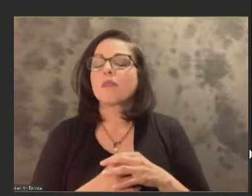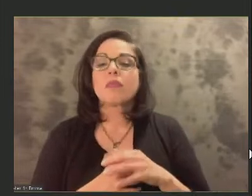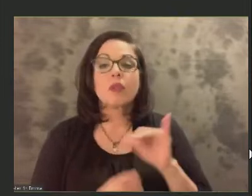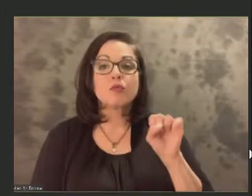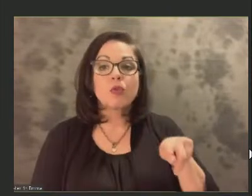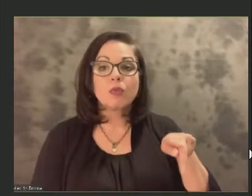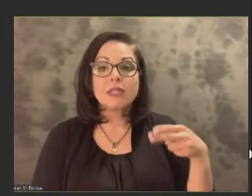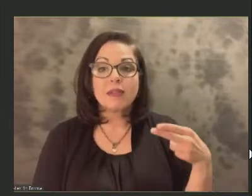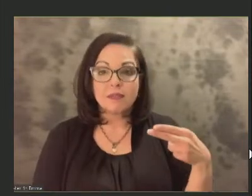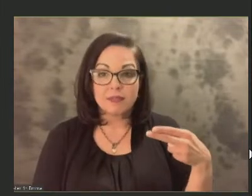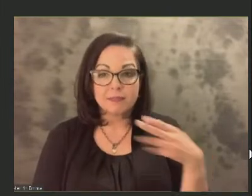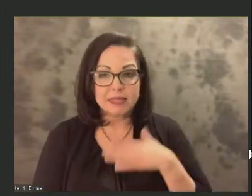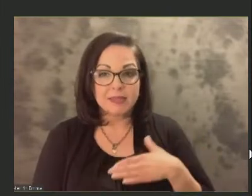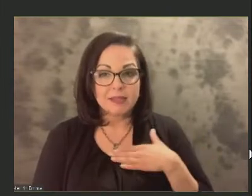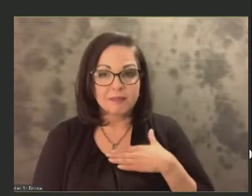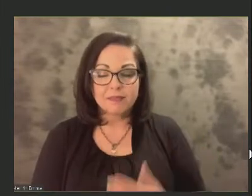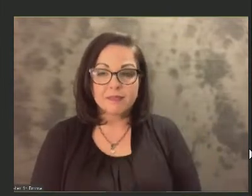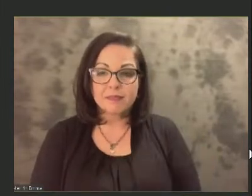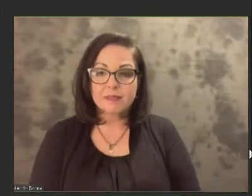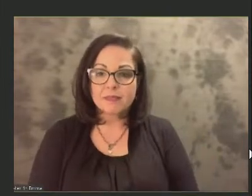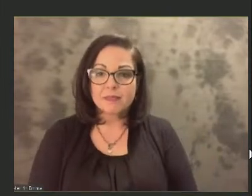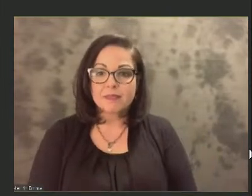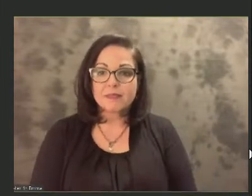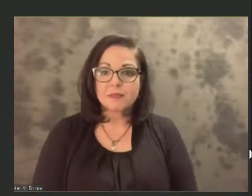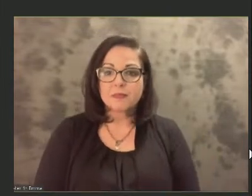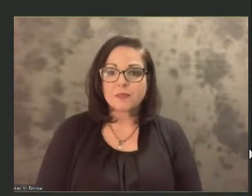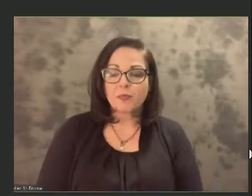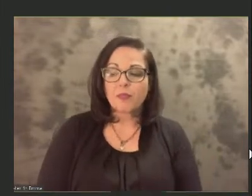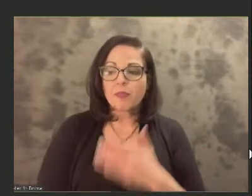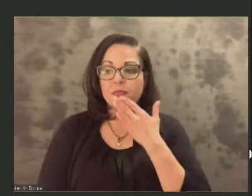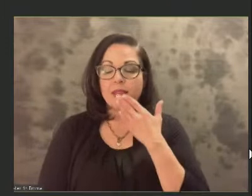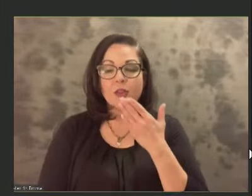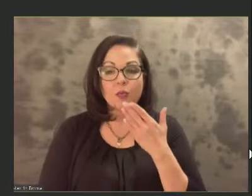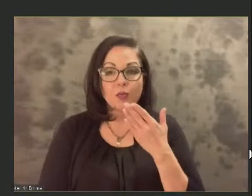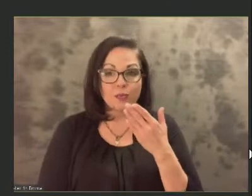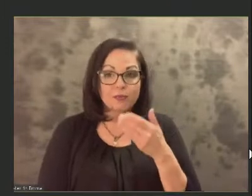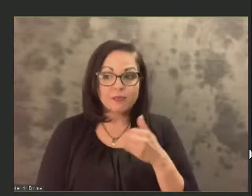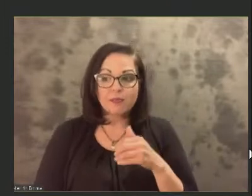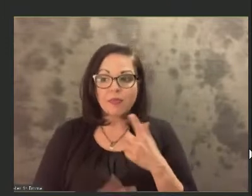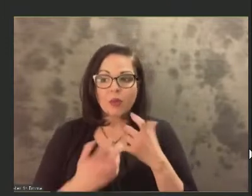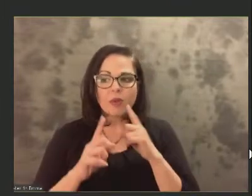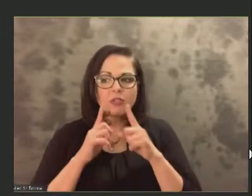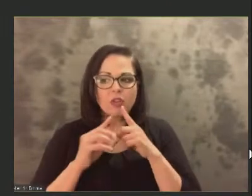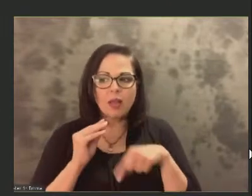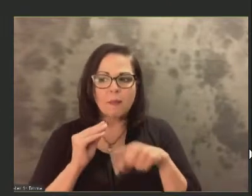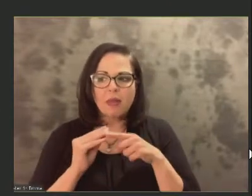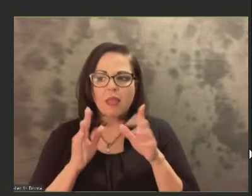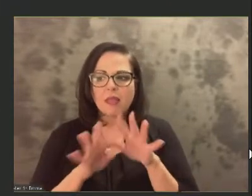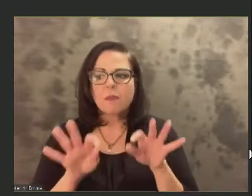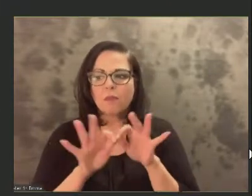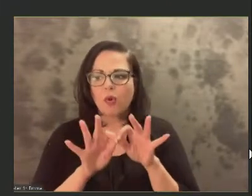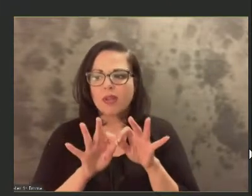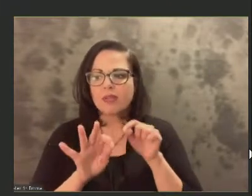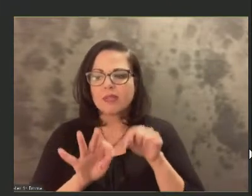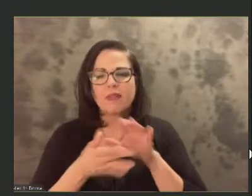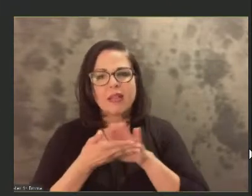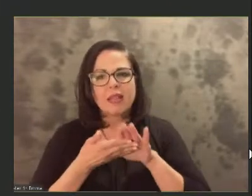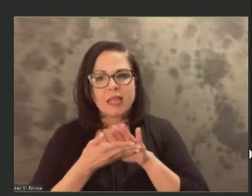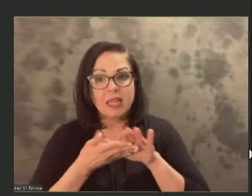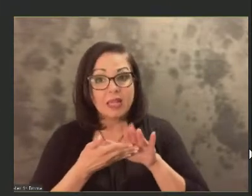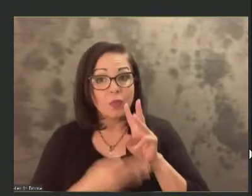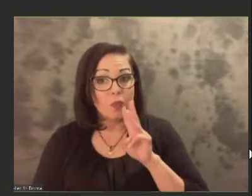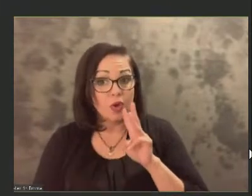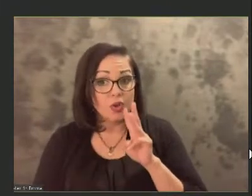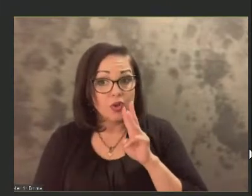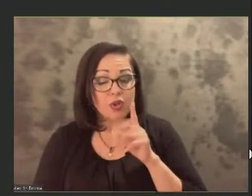please. Thank you, Madam Chair. I want to talk about the importance of clean water and